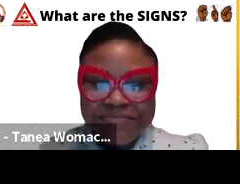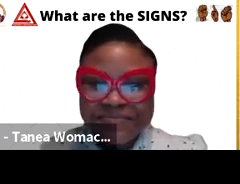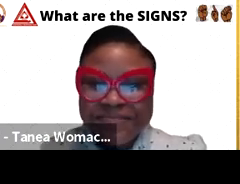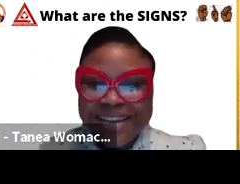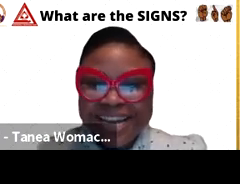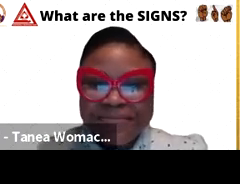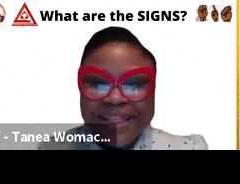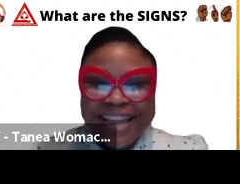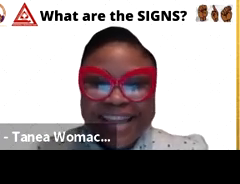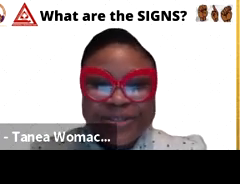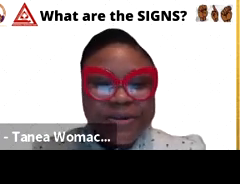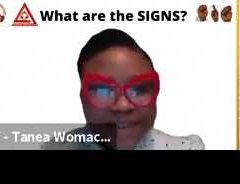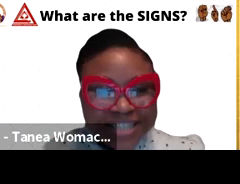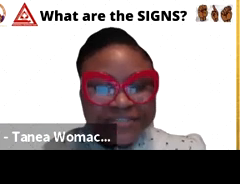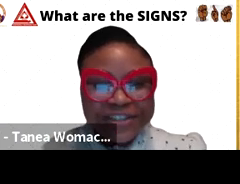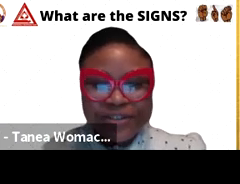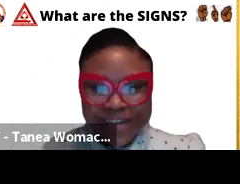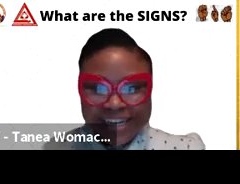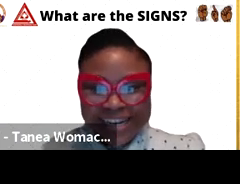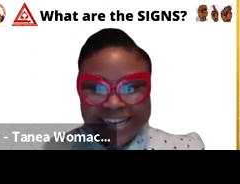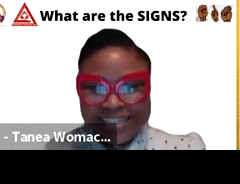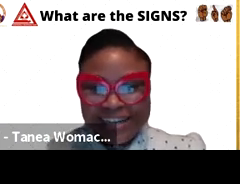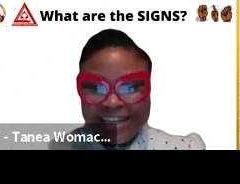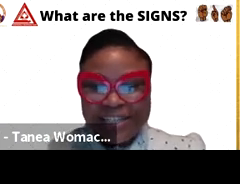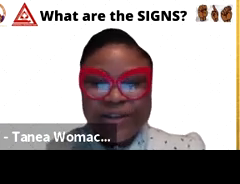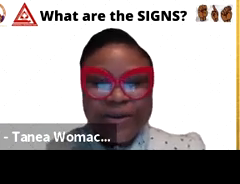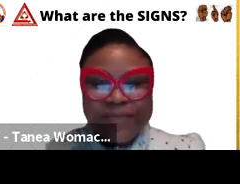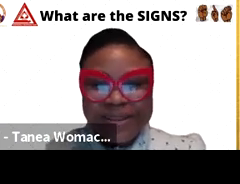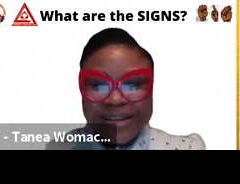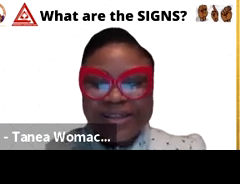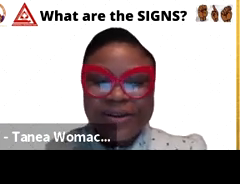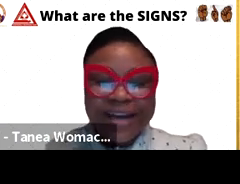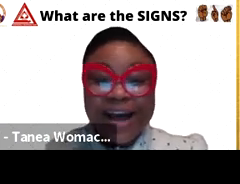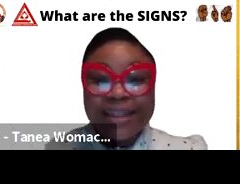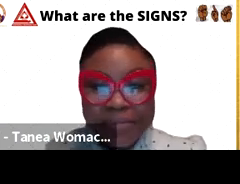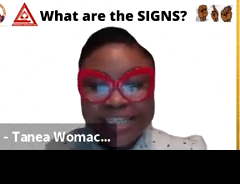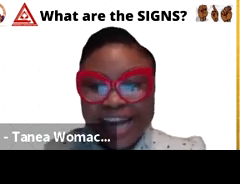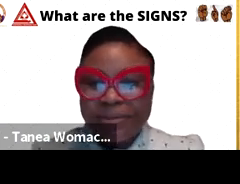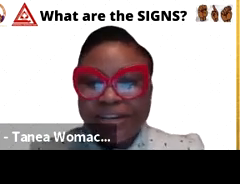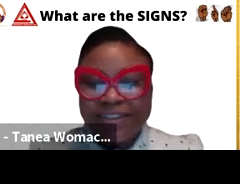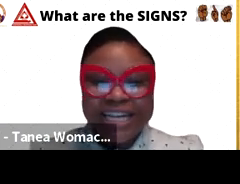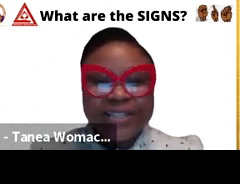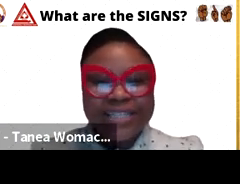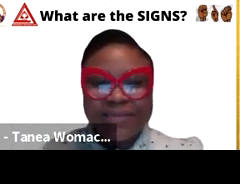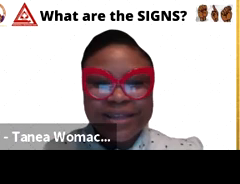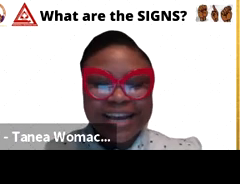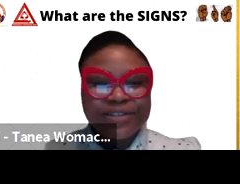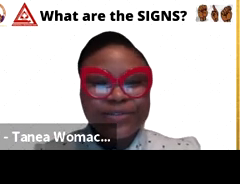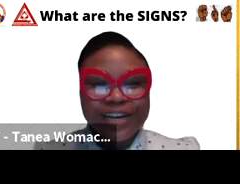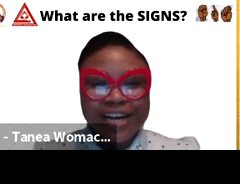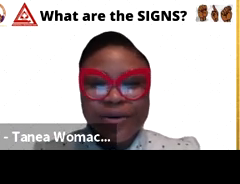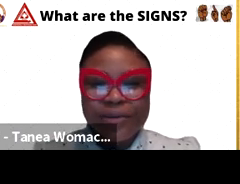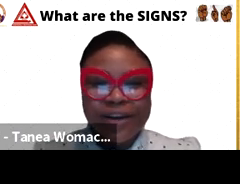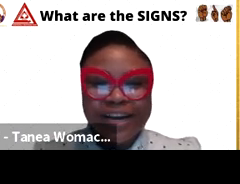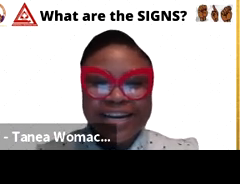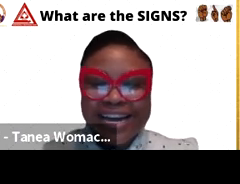area. But thank you so much for joining us, the Stone Mountain Lithonia Alumni Chapter of Delta Sigma Theta